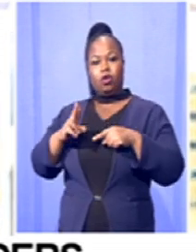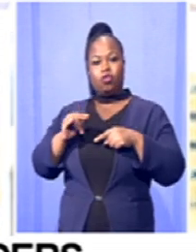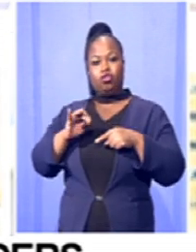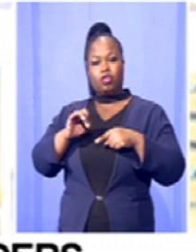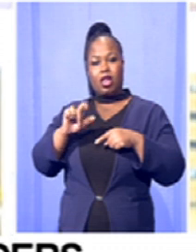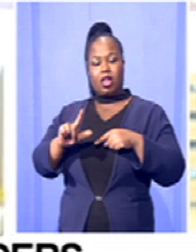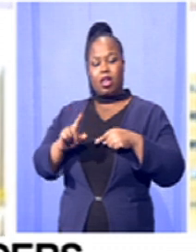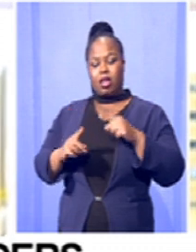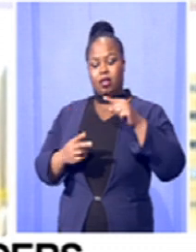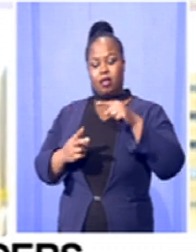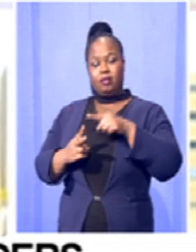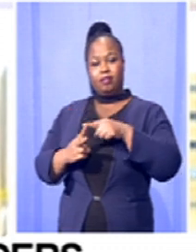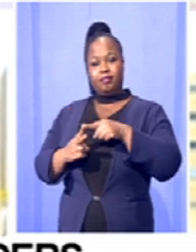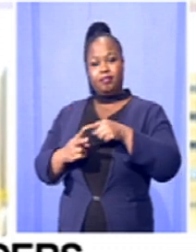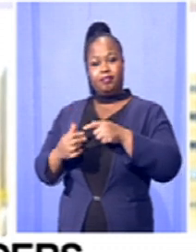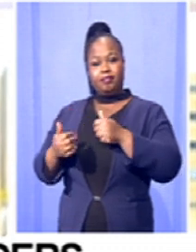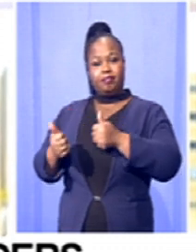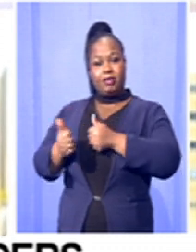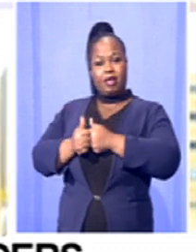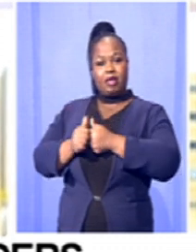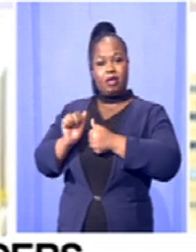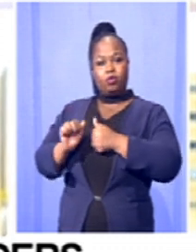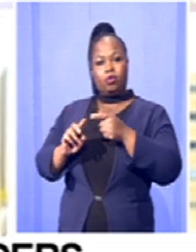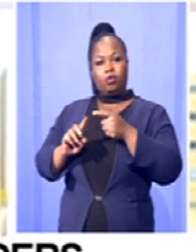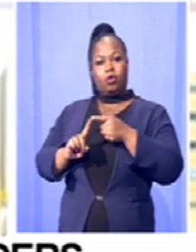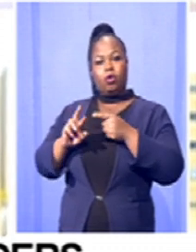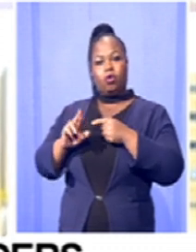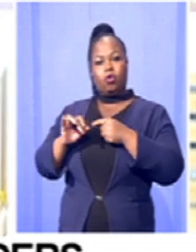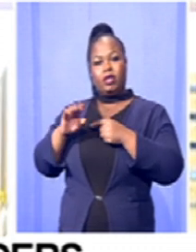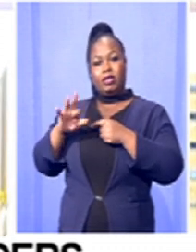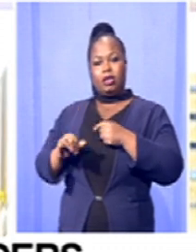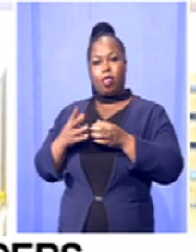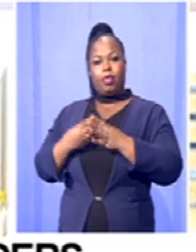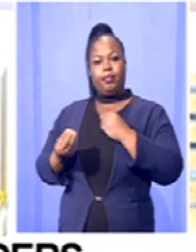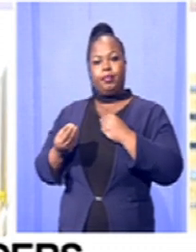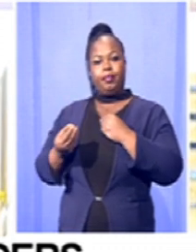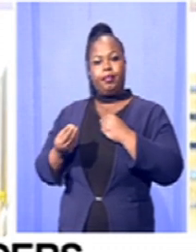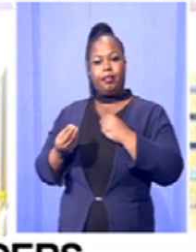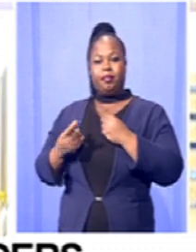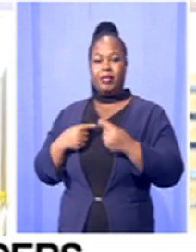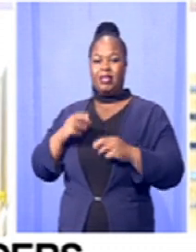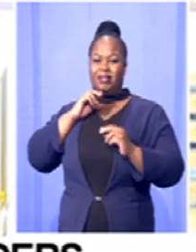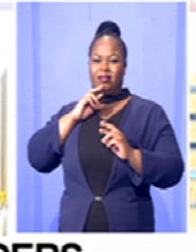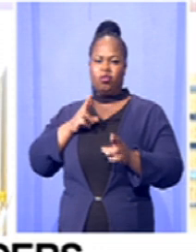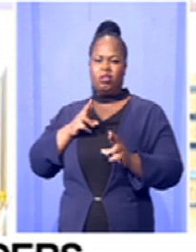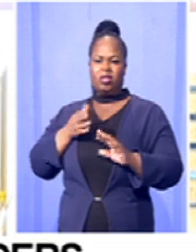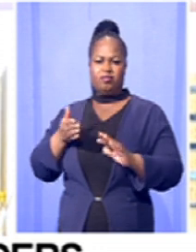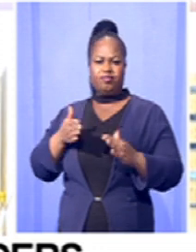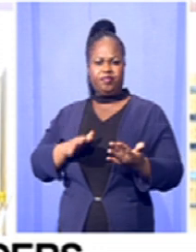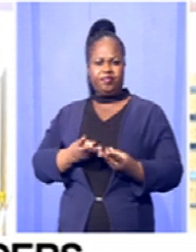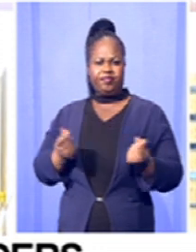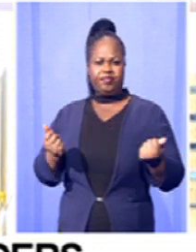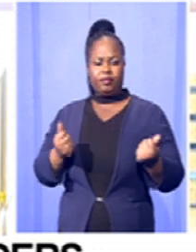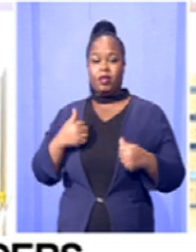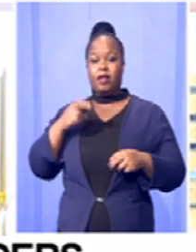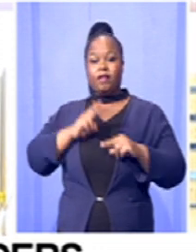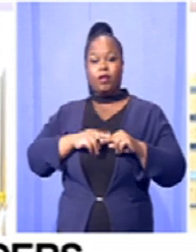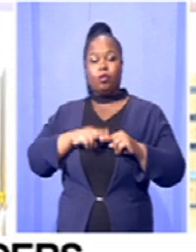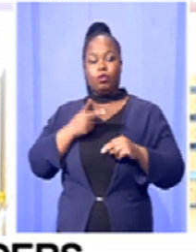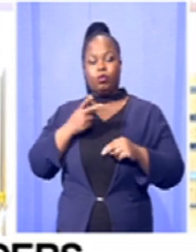as well as her partner Rodney, who disappeared or who were reported missing in